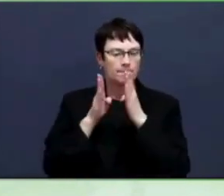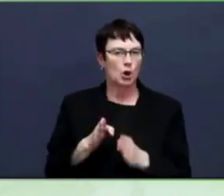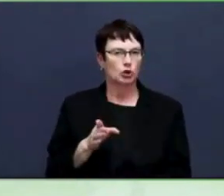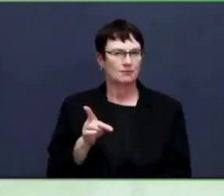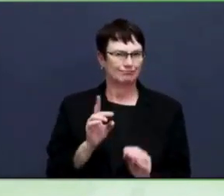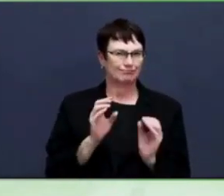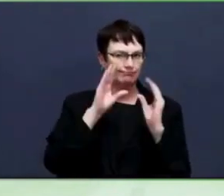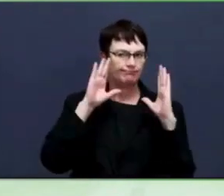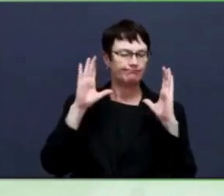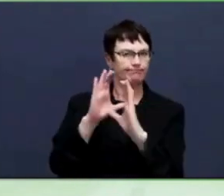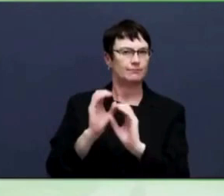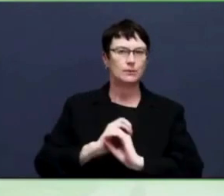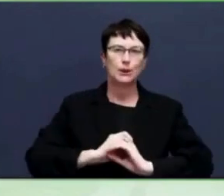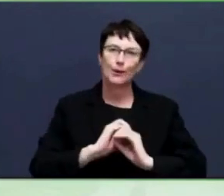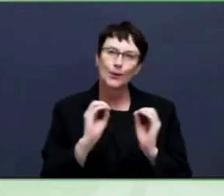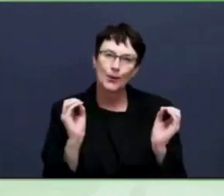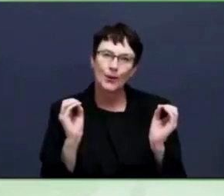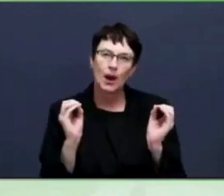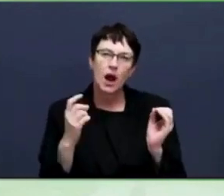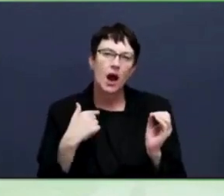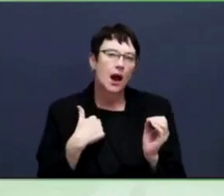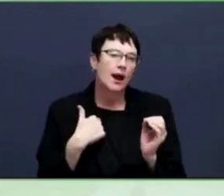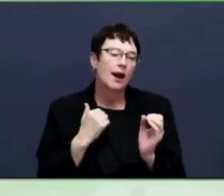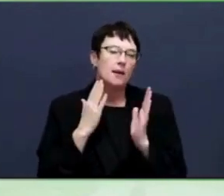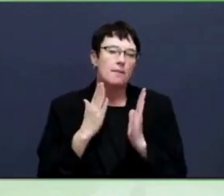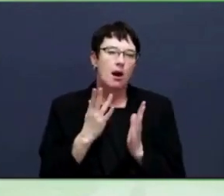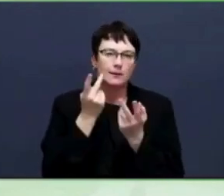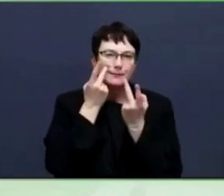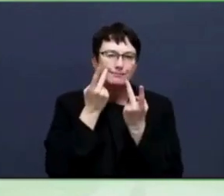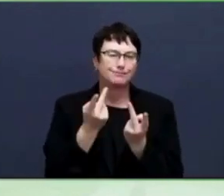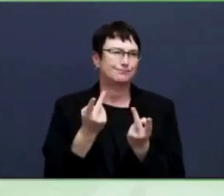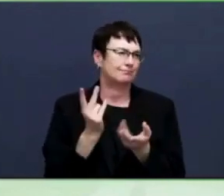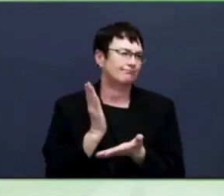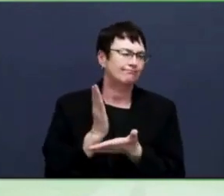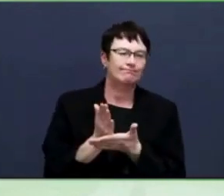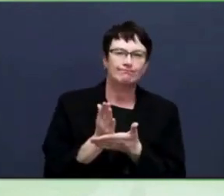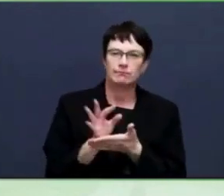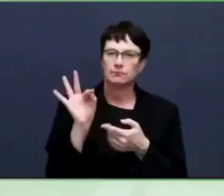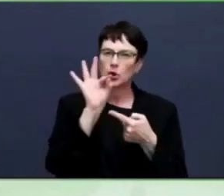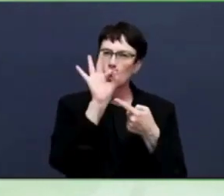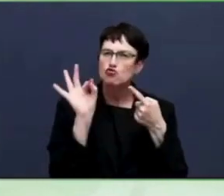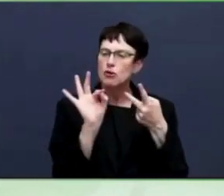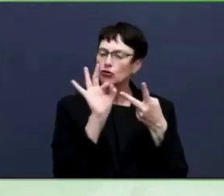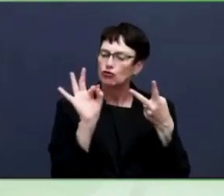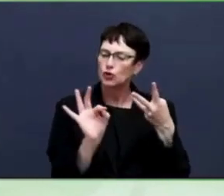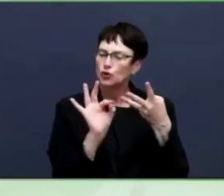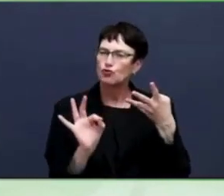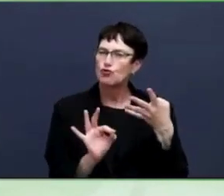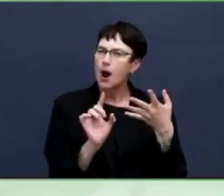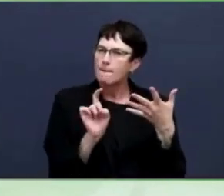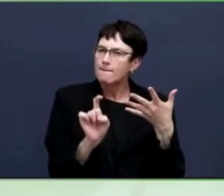many? What are the right questions to ask? If we could influence the purchasing,